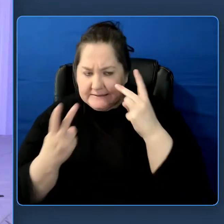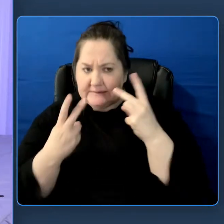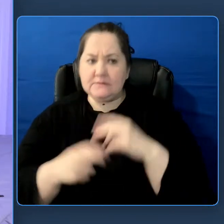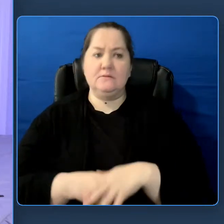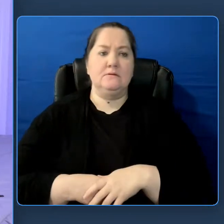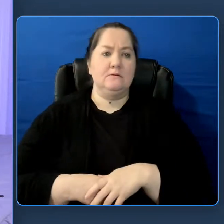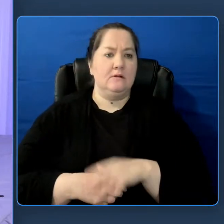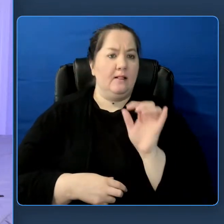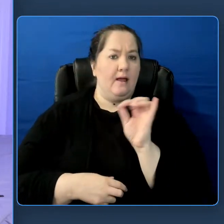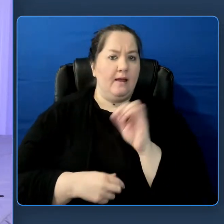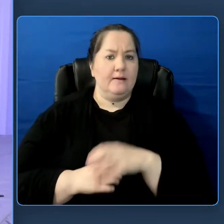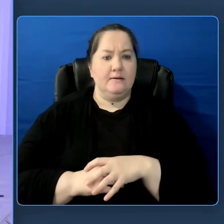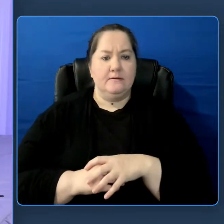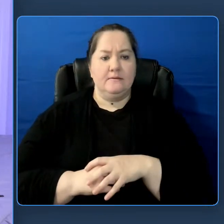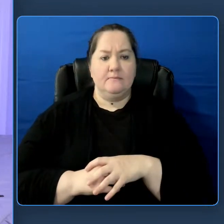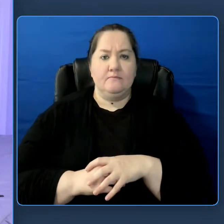the